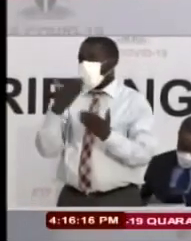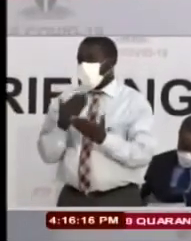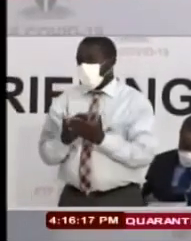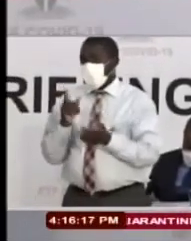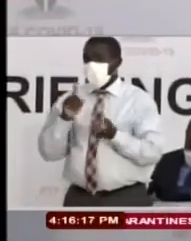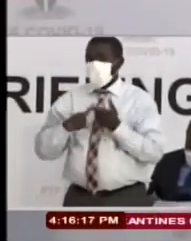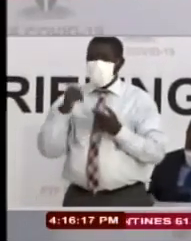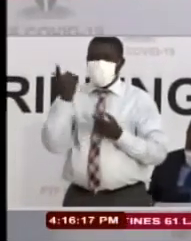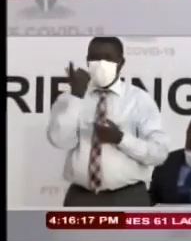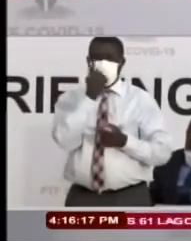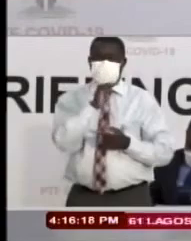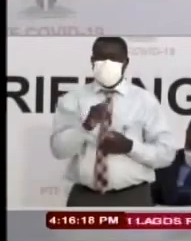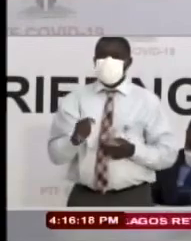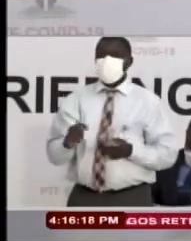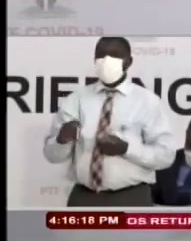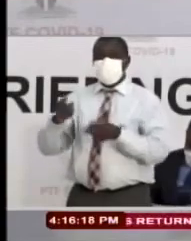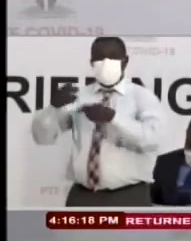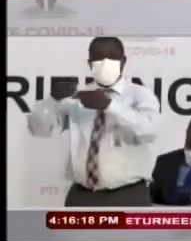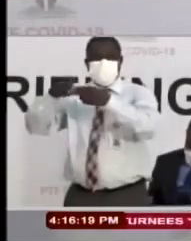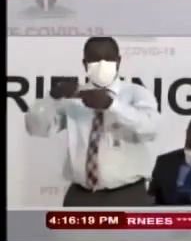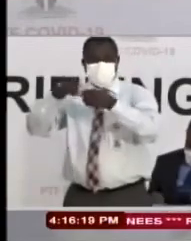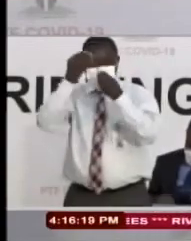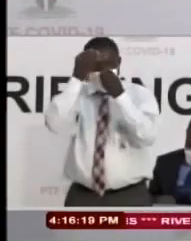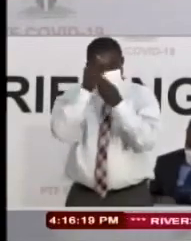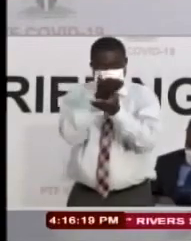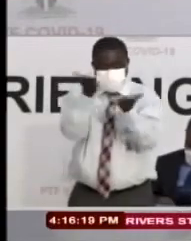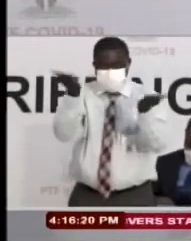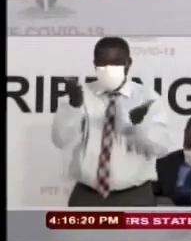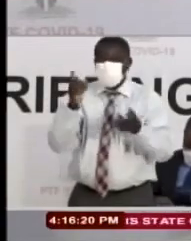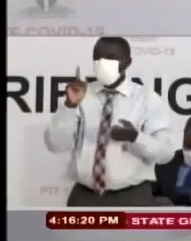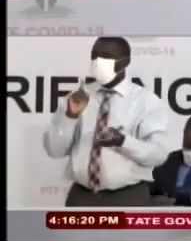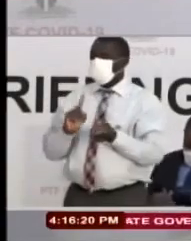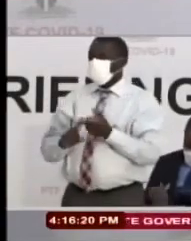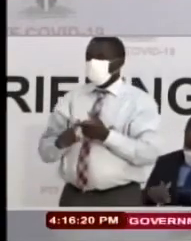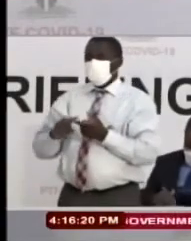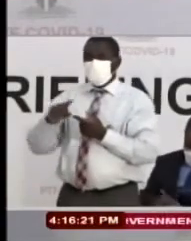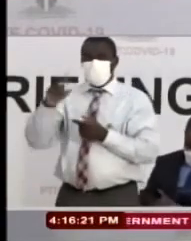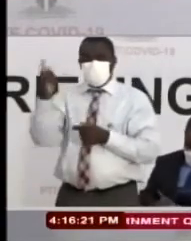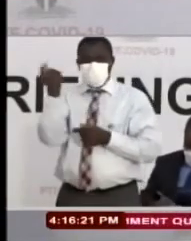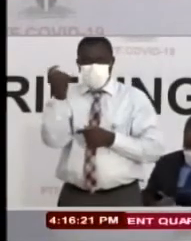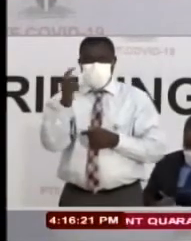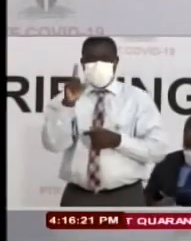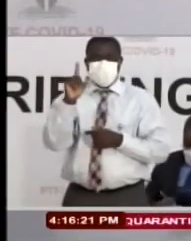briefing for Tuesday, 21st of April 2020.